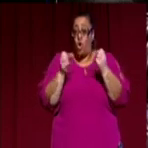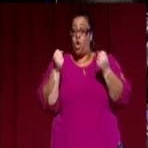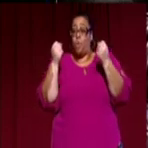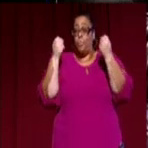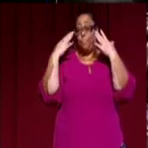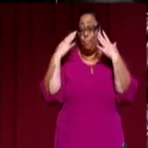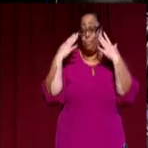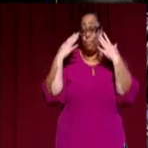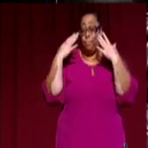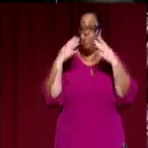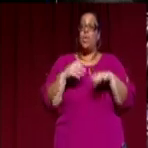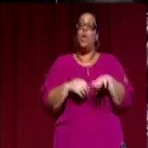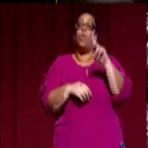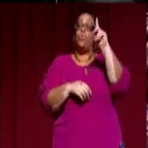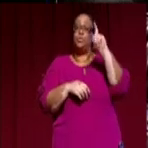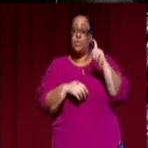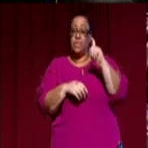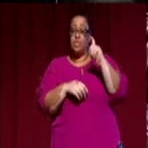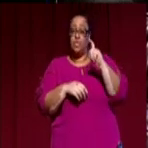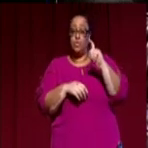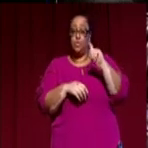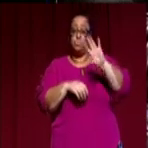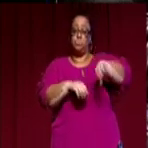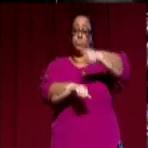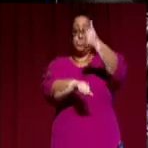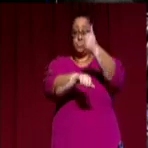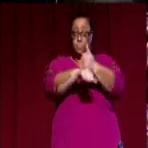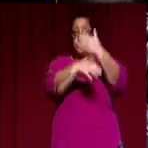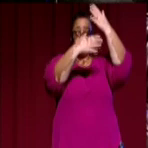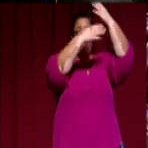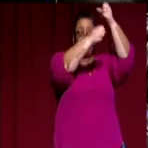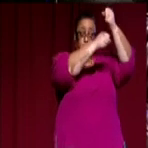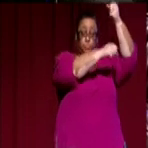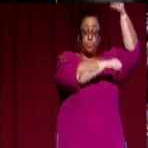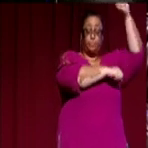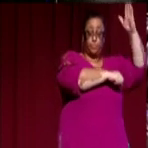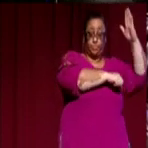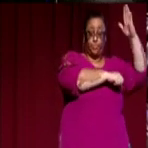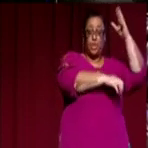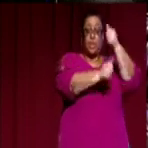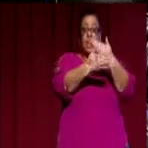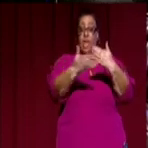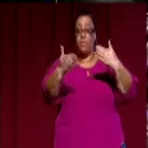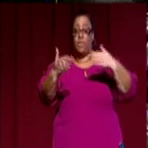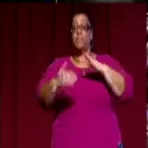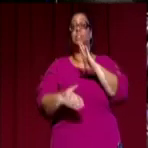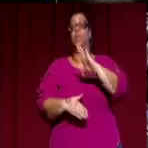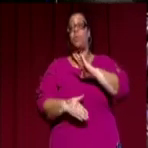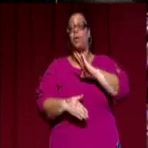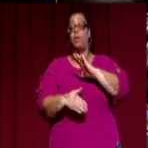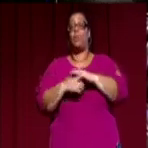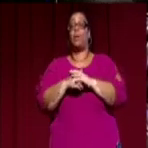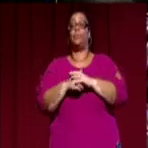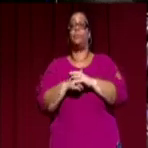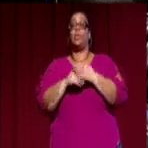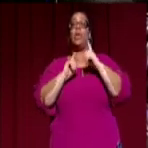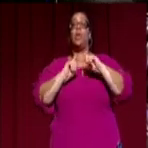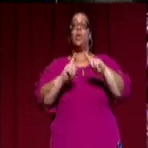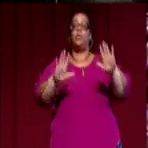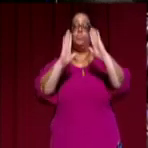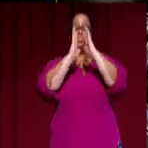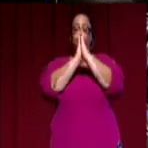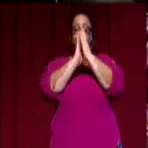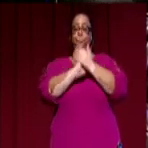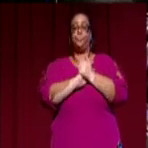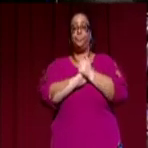fear. All you have to do is put your life in God's hand. Everything's going to be all right. Let's go to the throne of grace